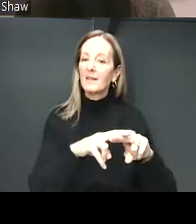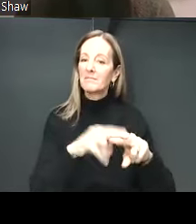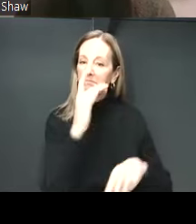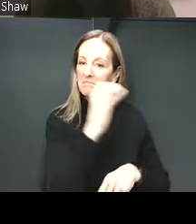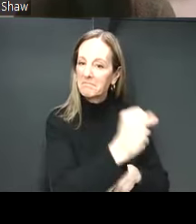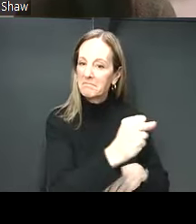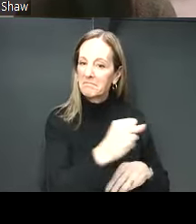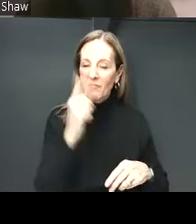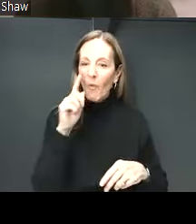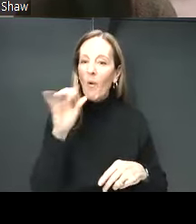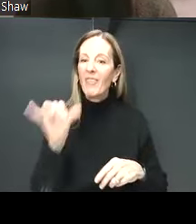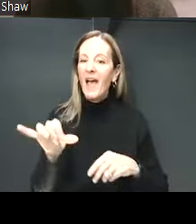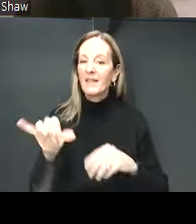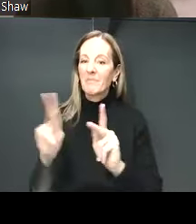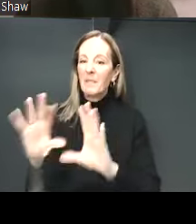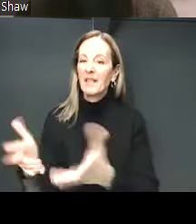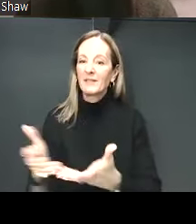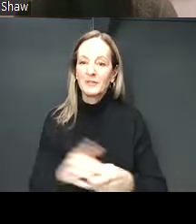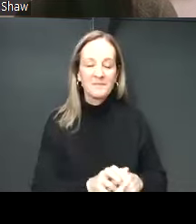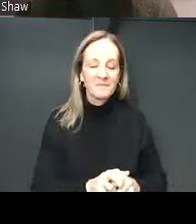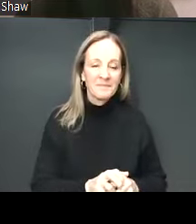this population.